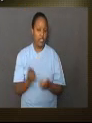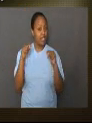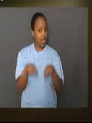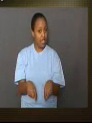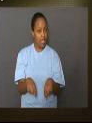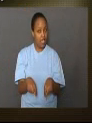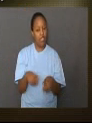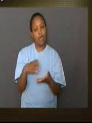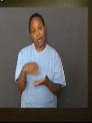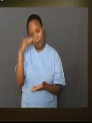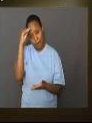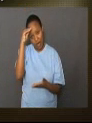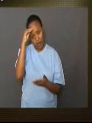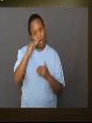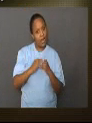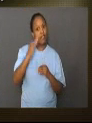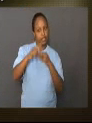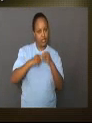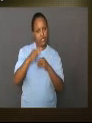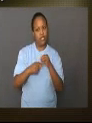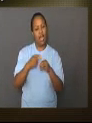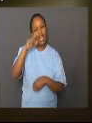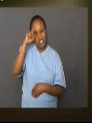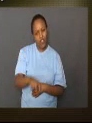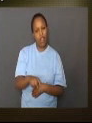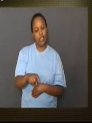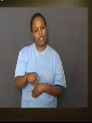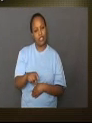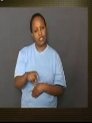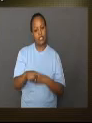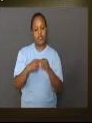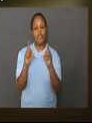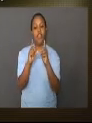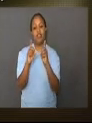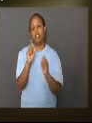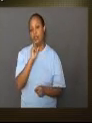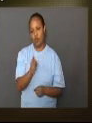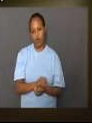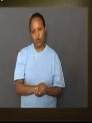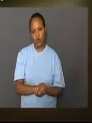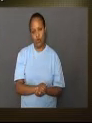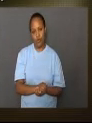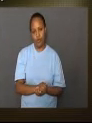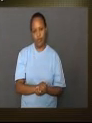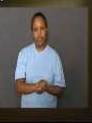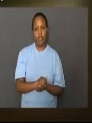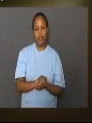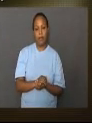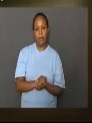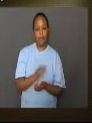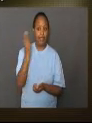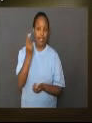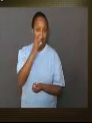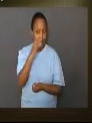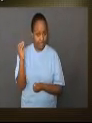Today, we will learn more about the necessity for fairness in the sharing of benefits